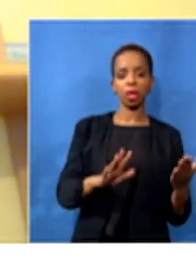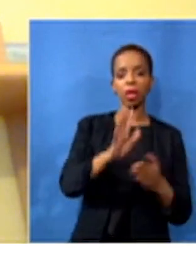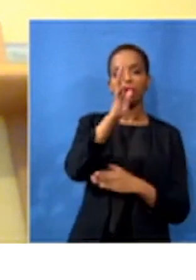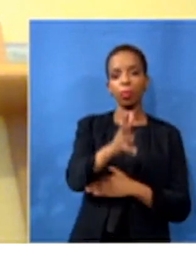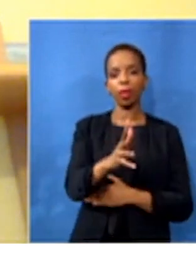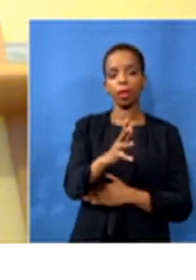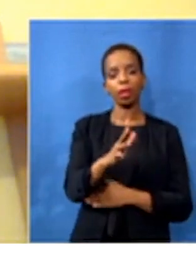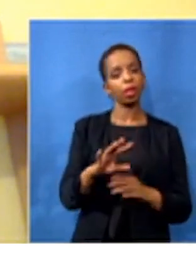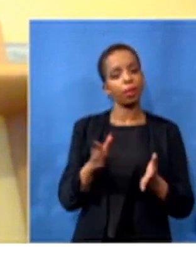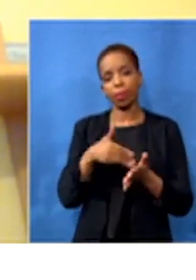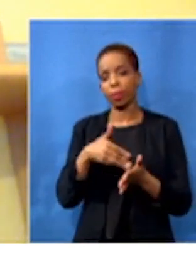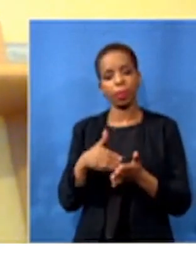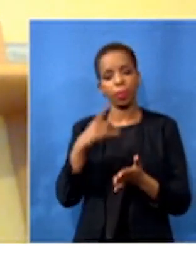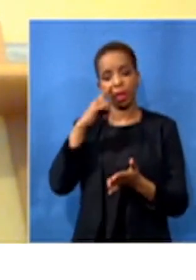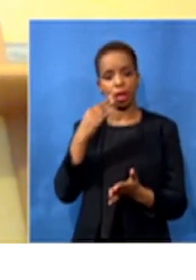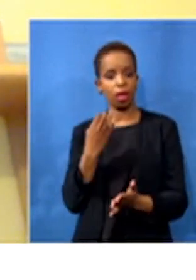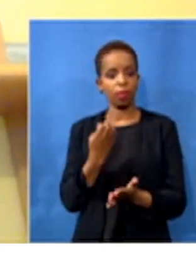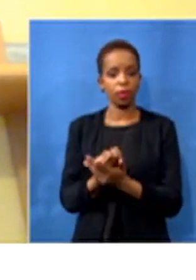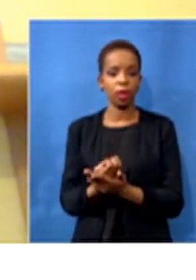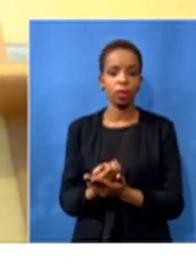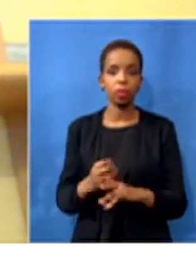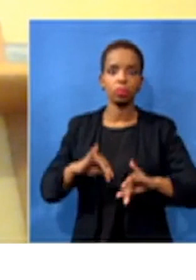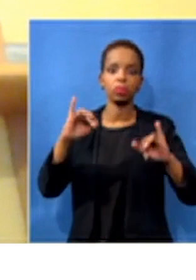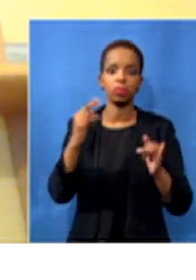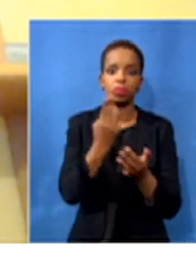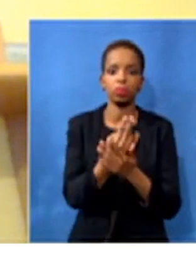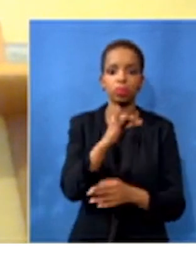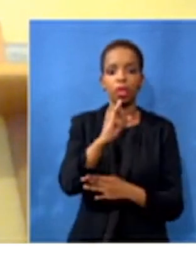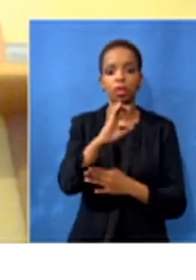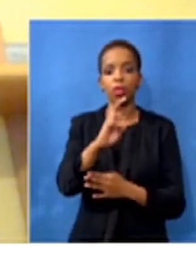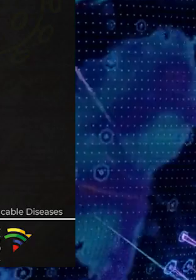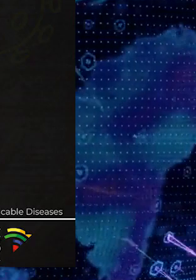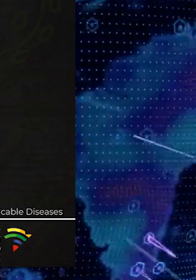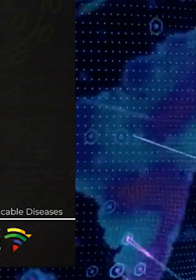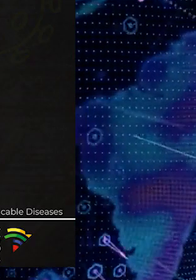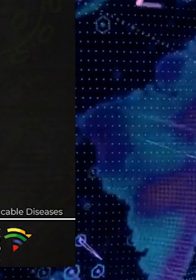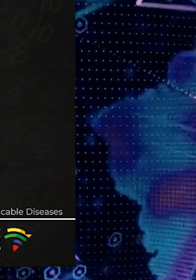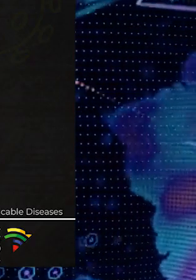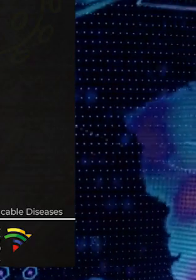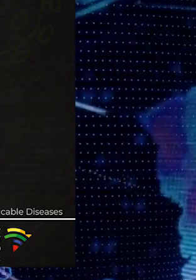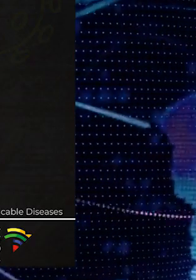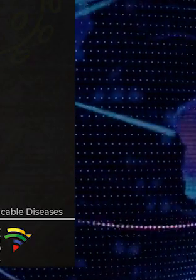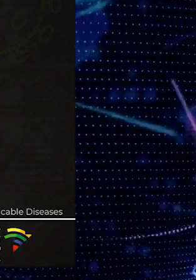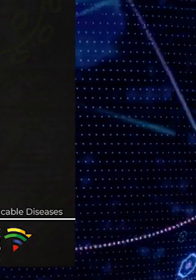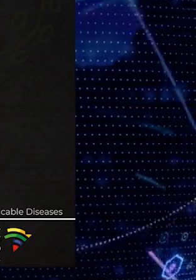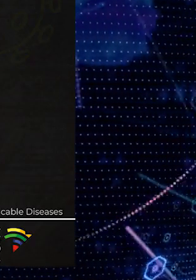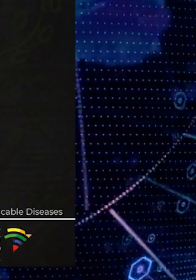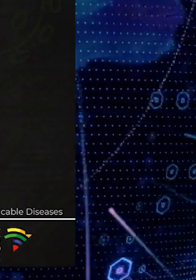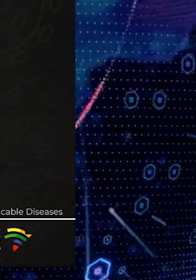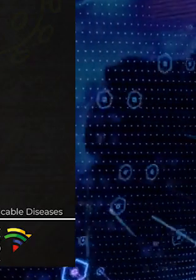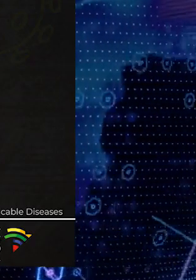to, be in ICU or overburdening the healthcare system. Now on to the rest of the